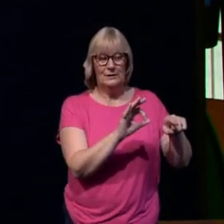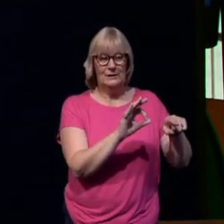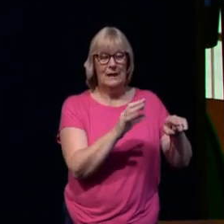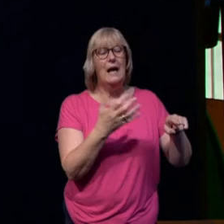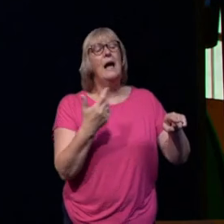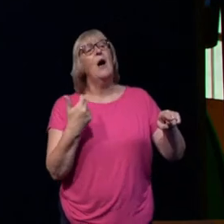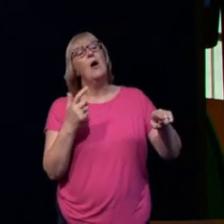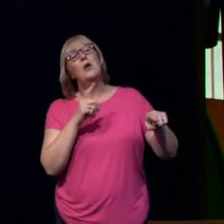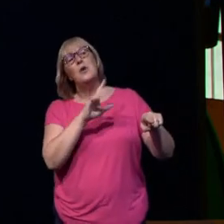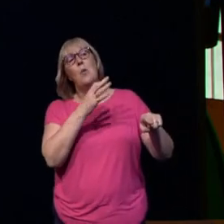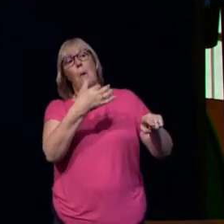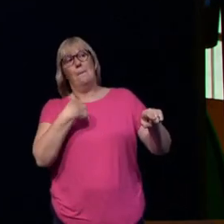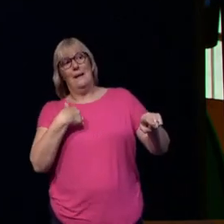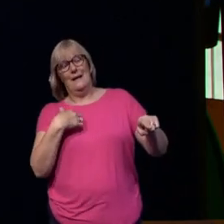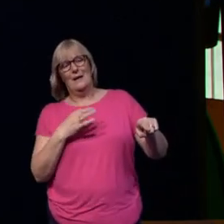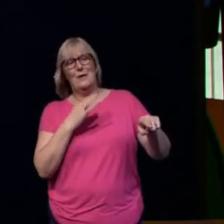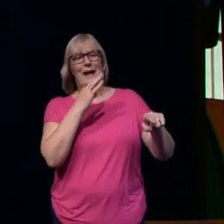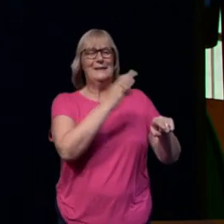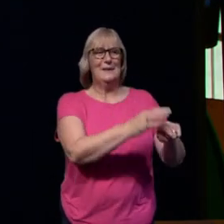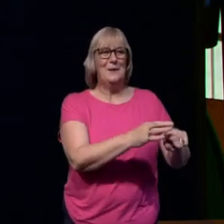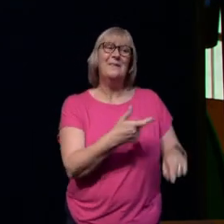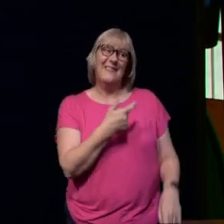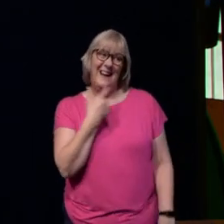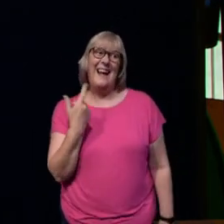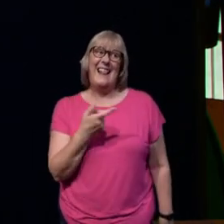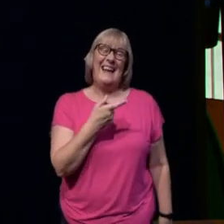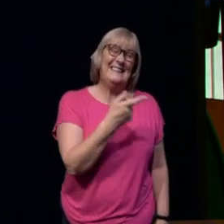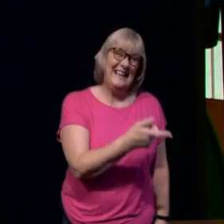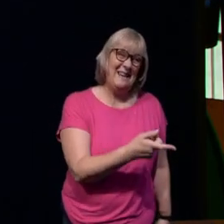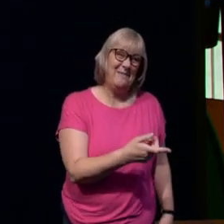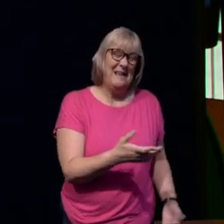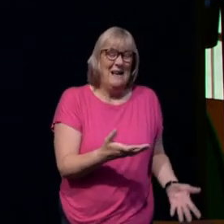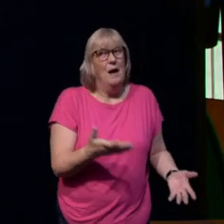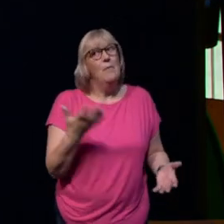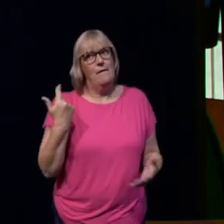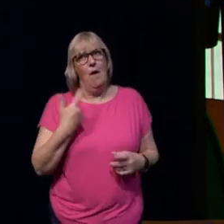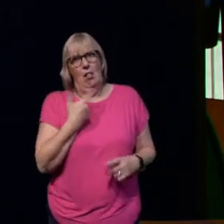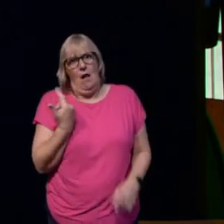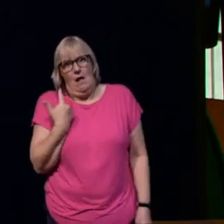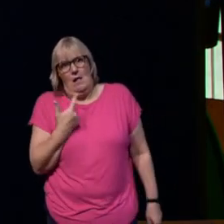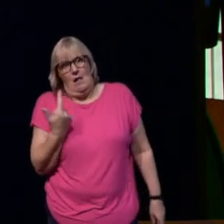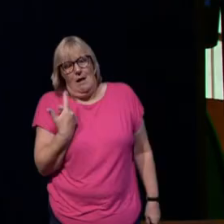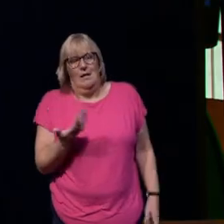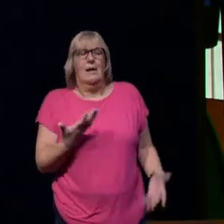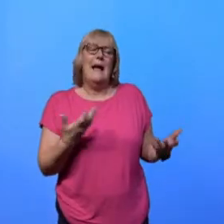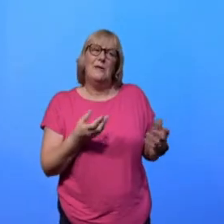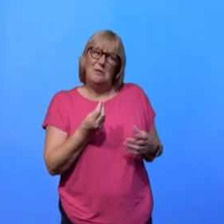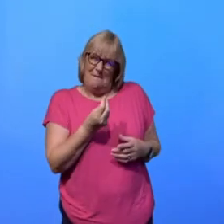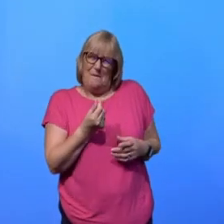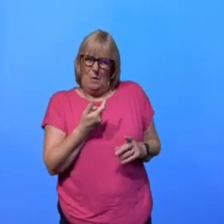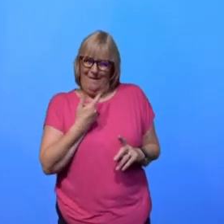as I used to. But, we've got to face these things.